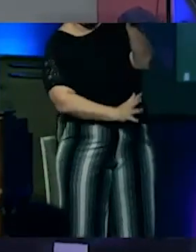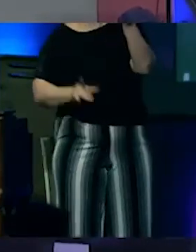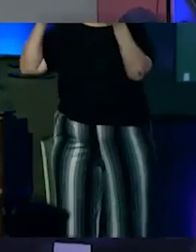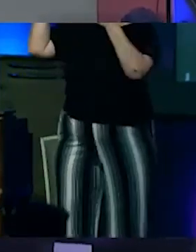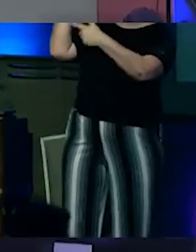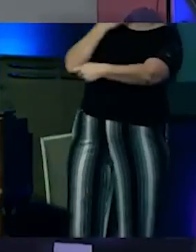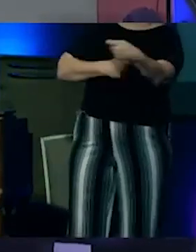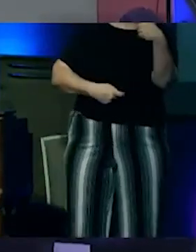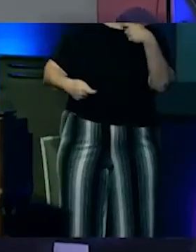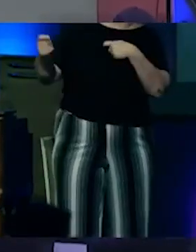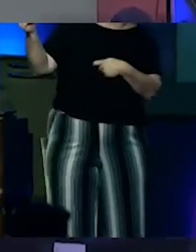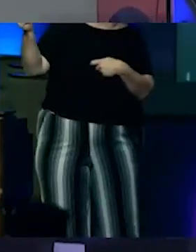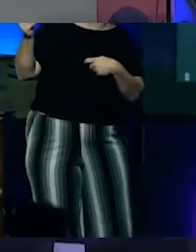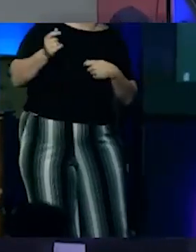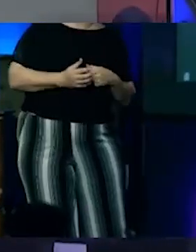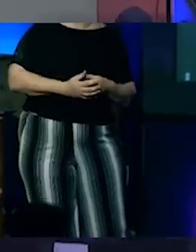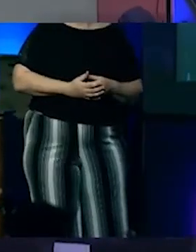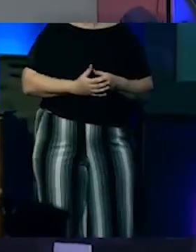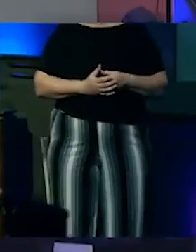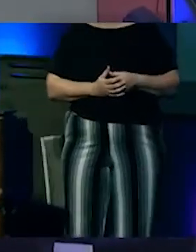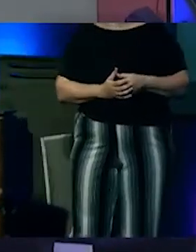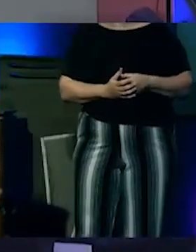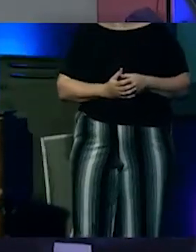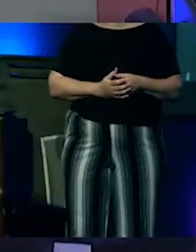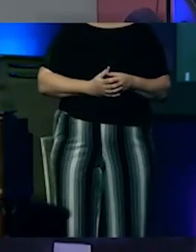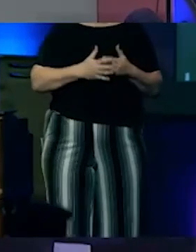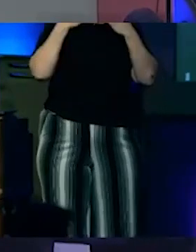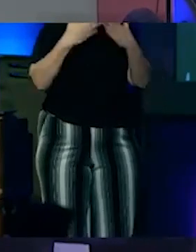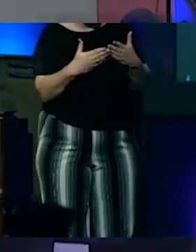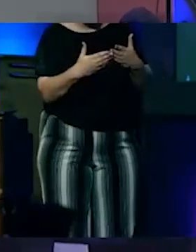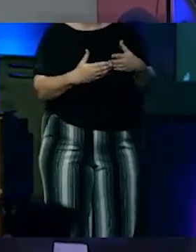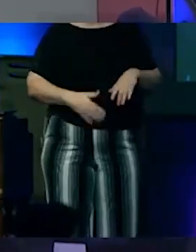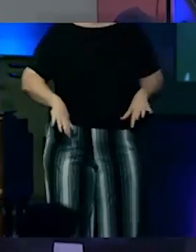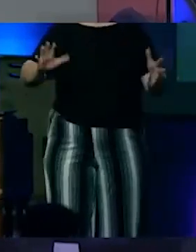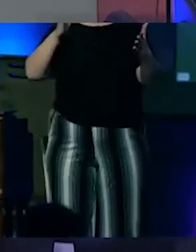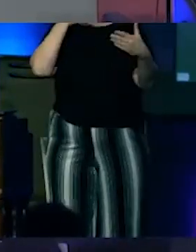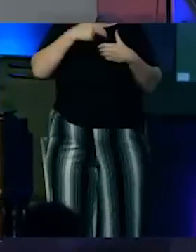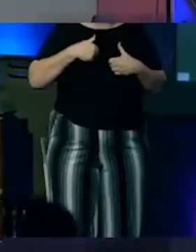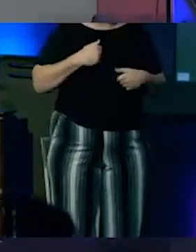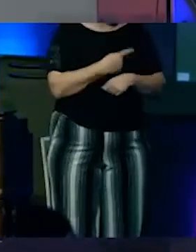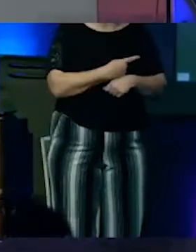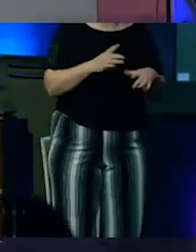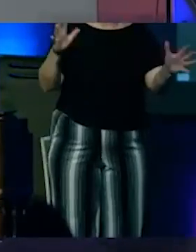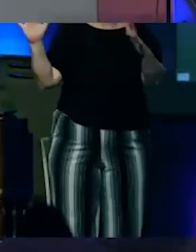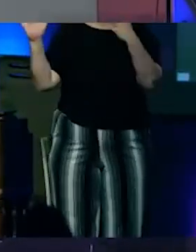interposed his precious blood. All right, thank you all. Thanks for joining me today.